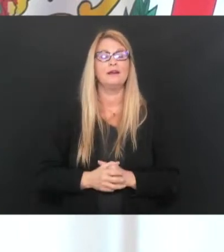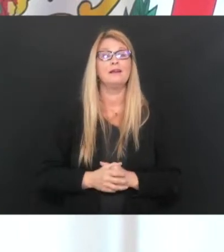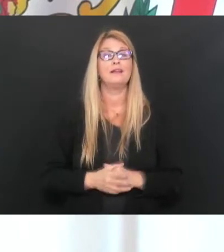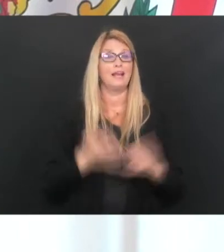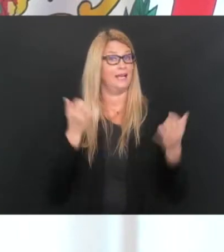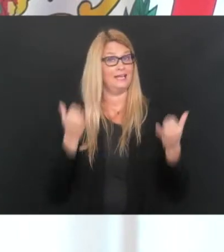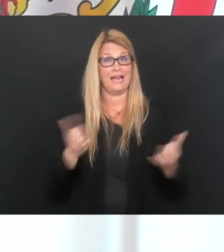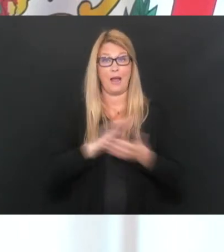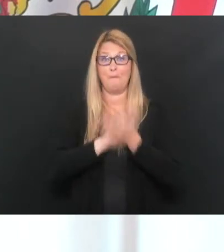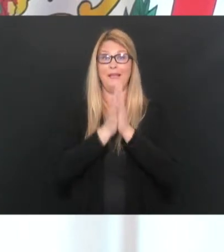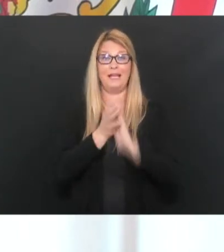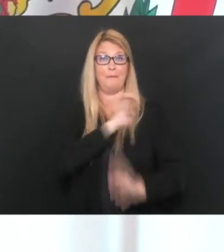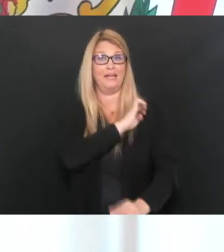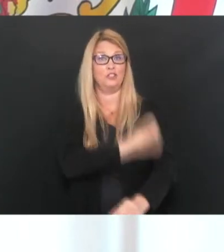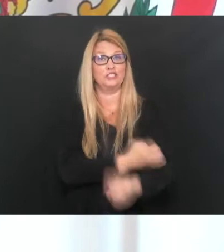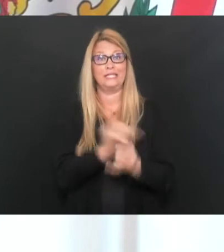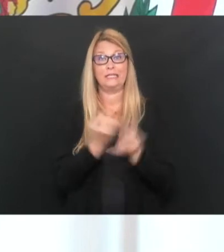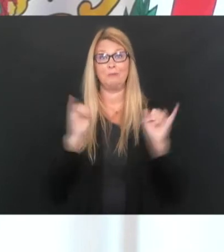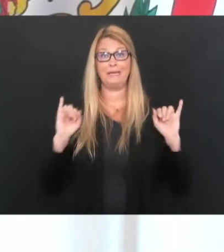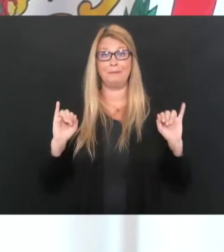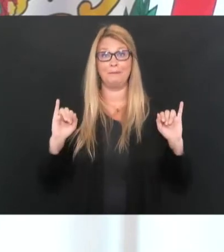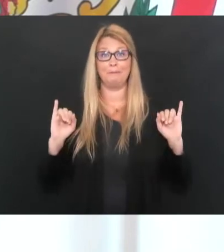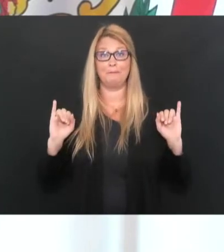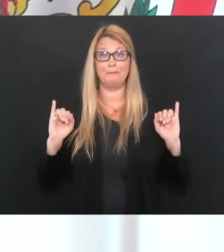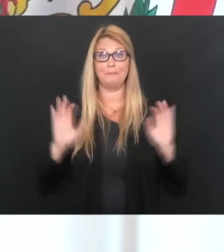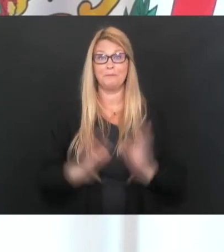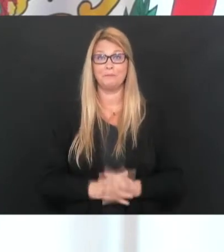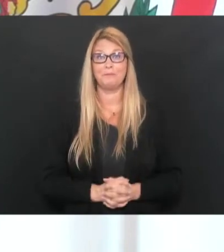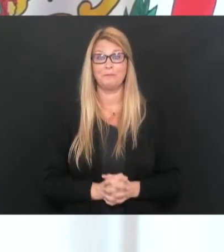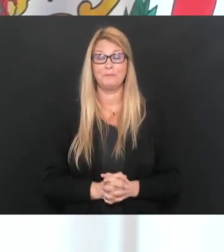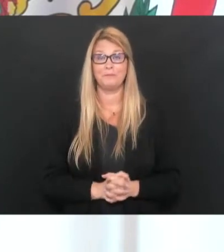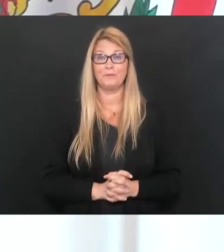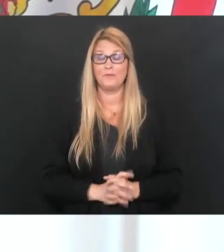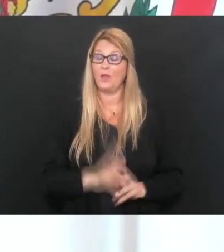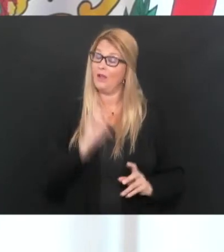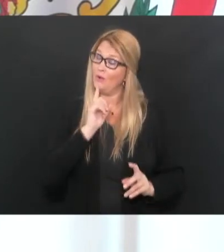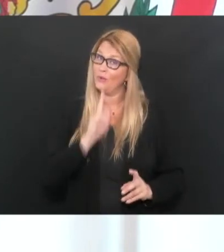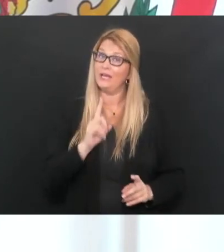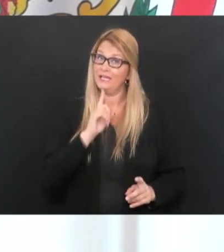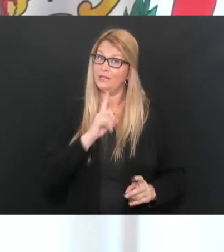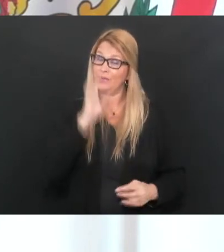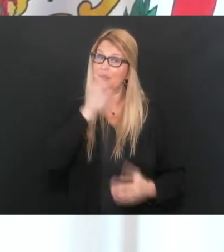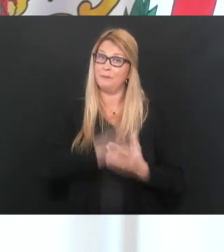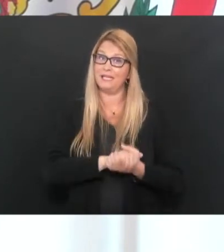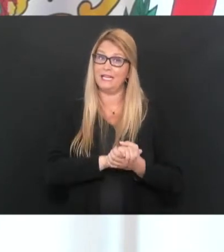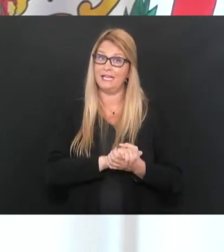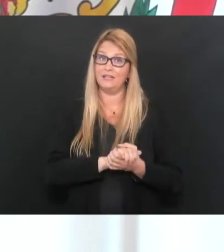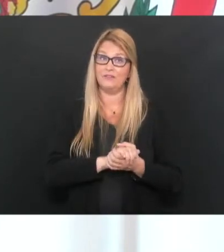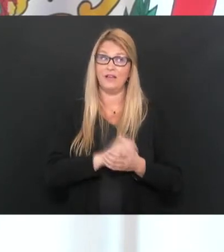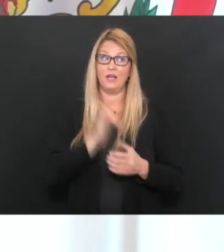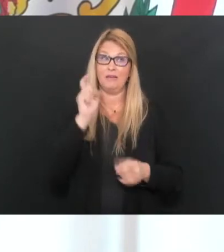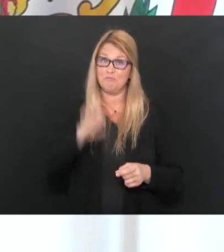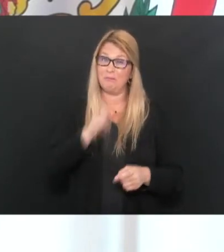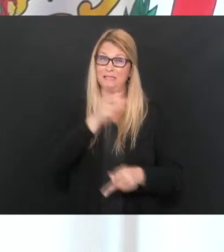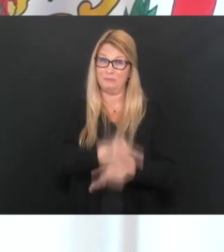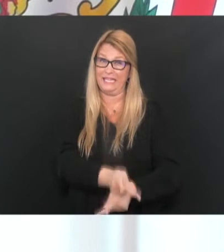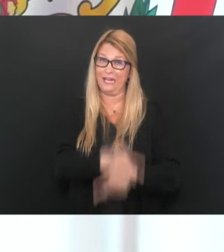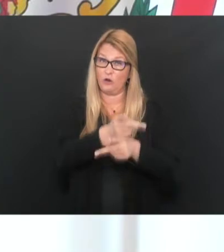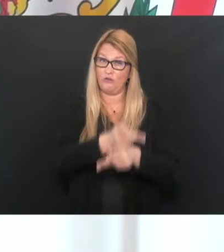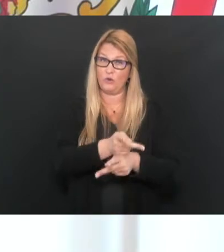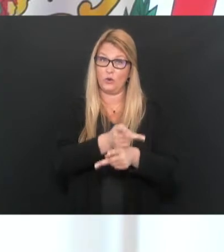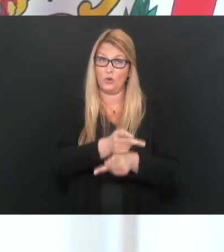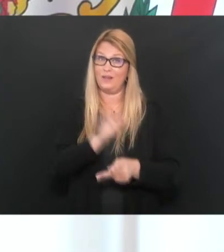became energy independent. Well, I truly believe if we don't watch out, and this course is